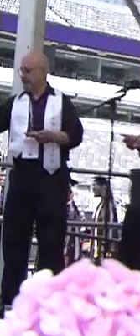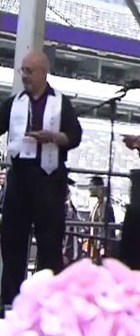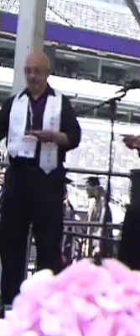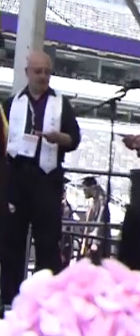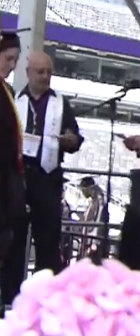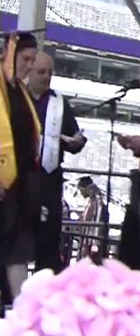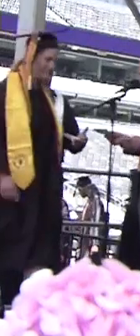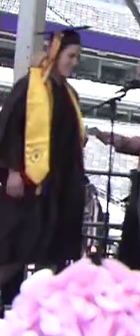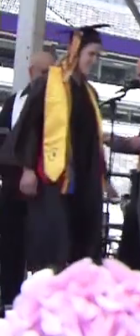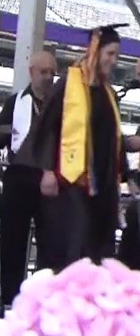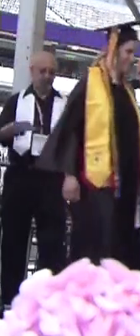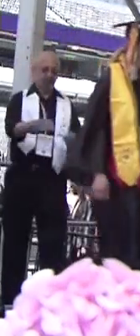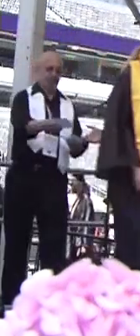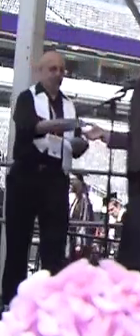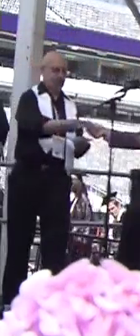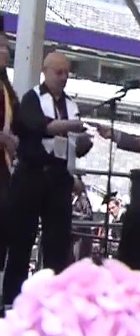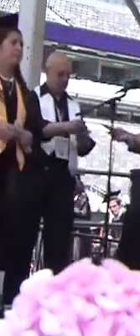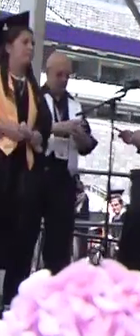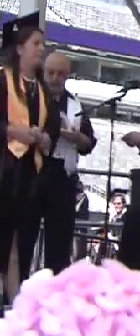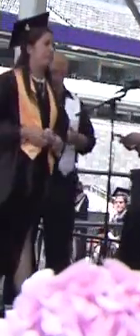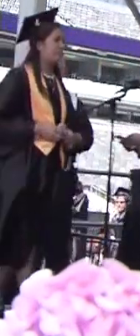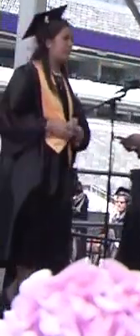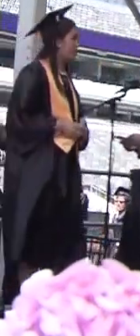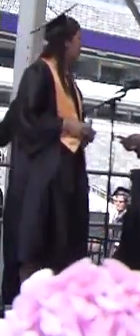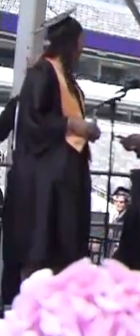Rachel Coakley.